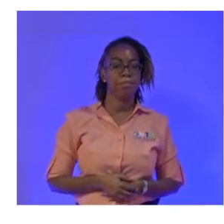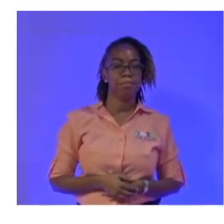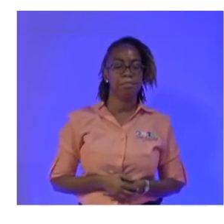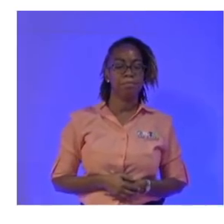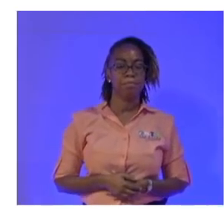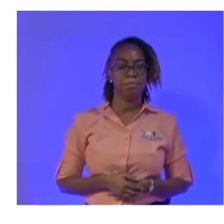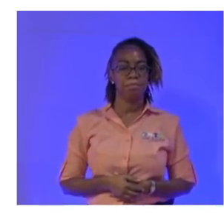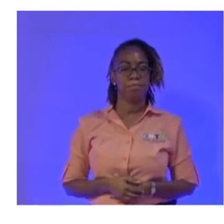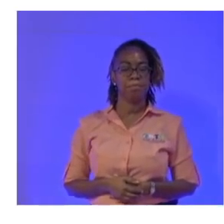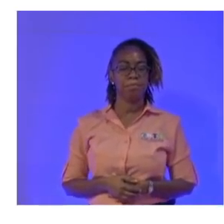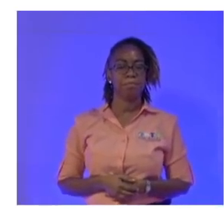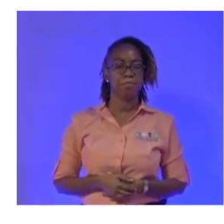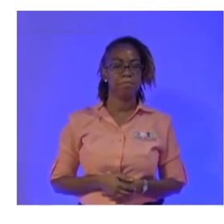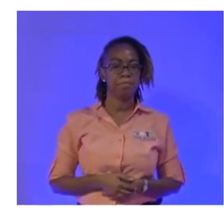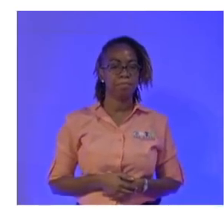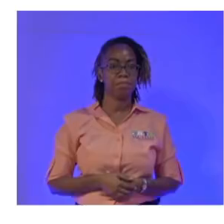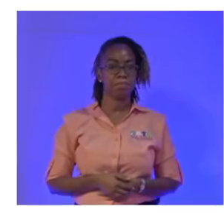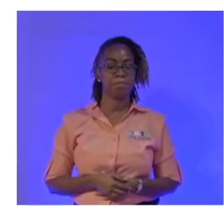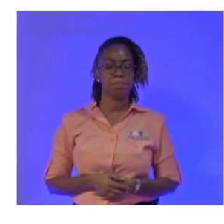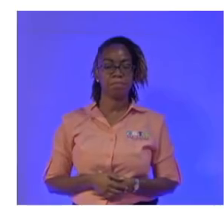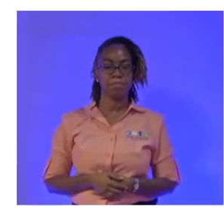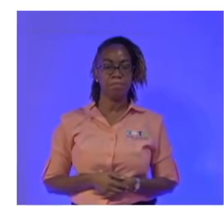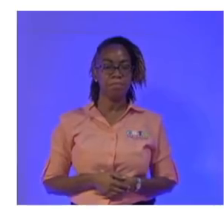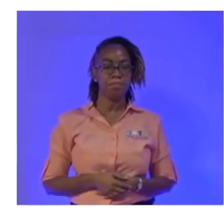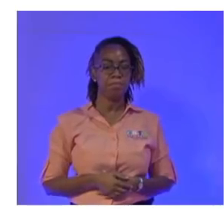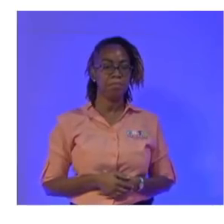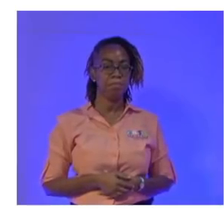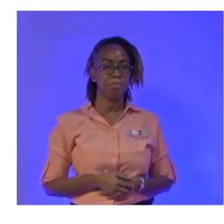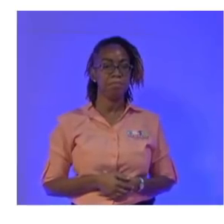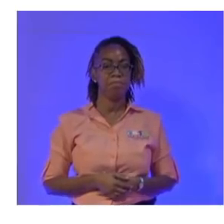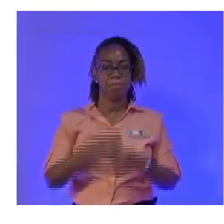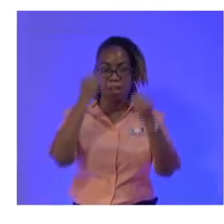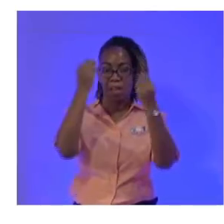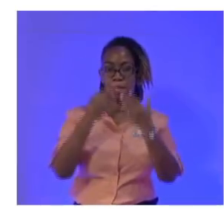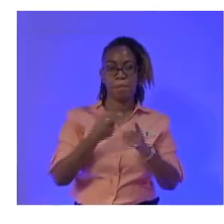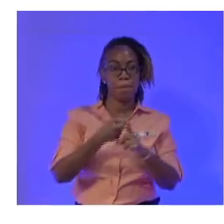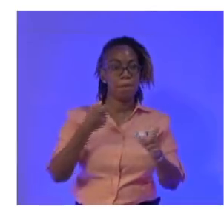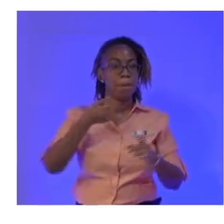As per COVID dashboard update number